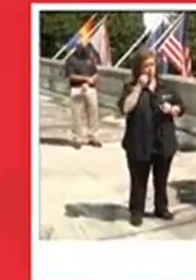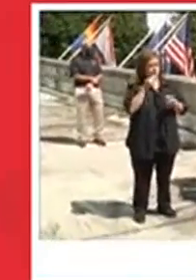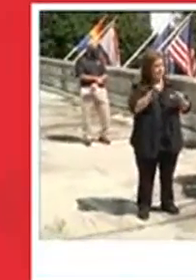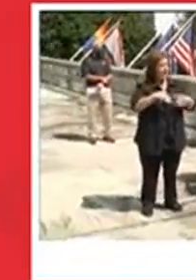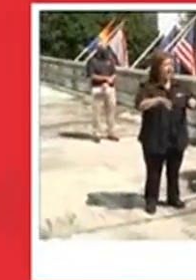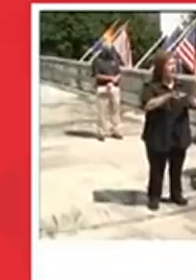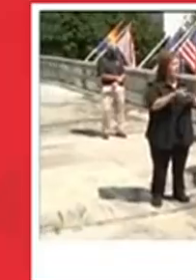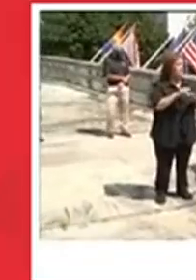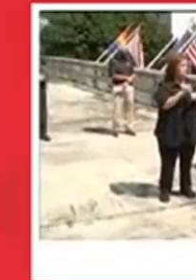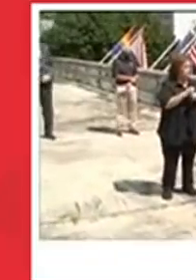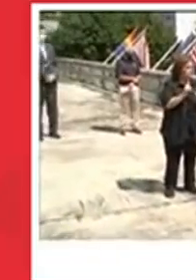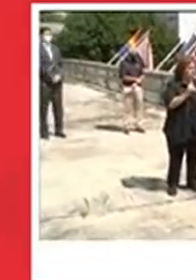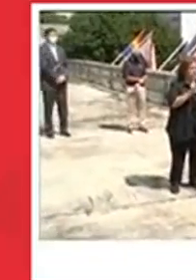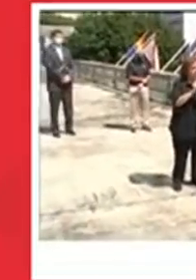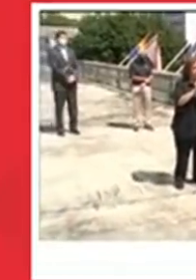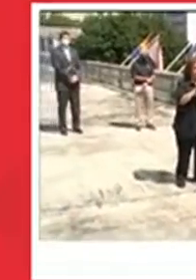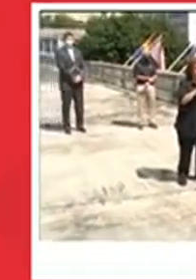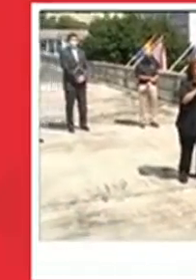Arnold, at this time.